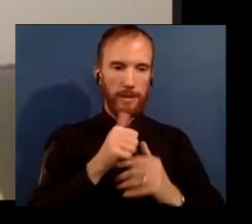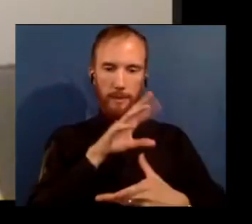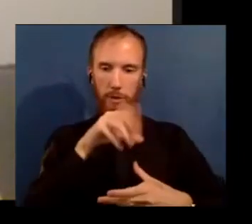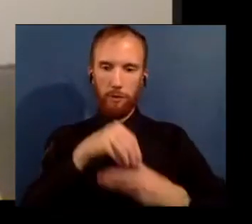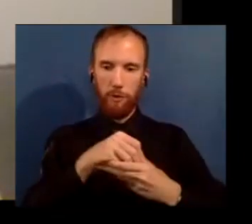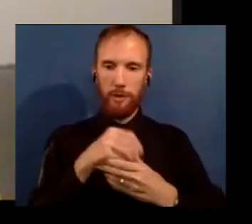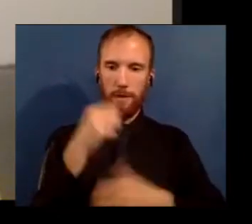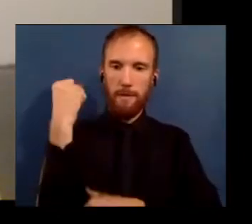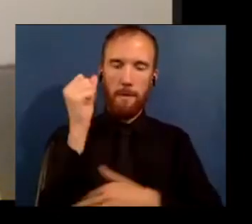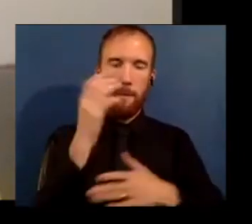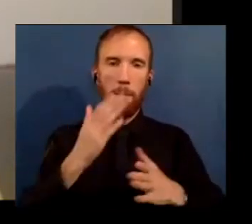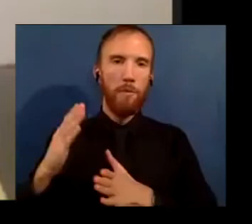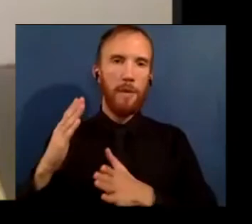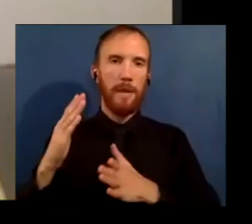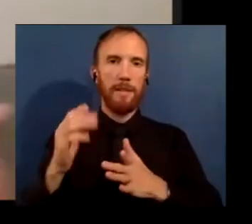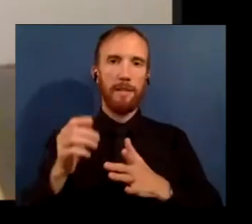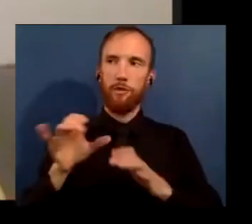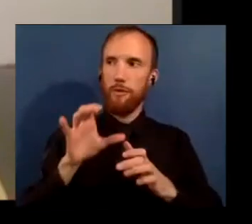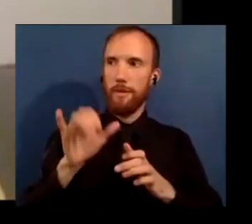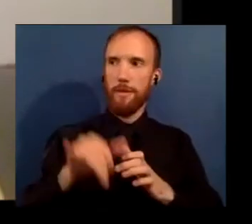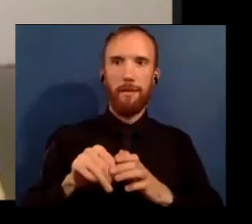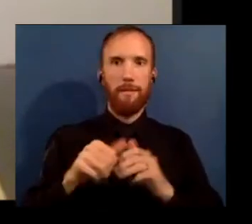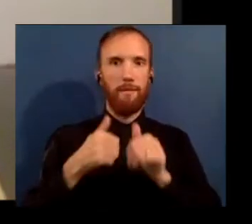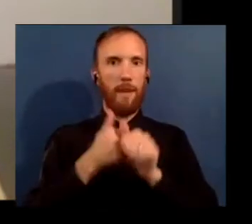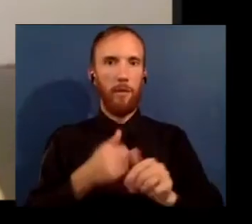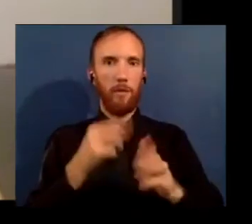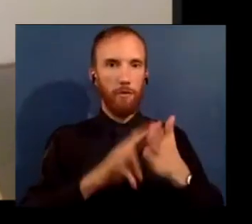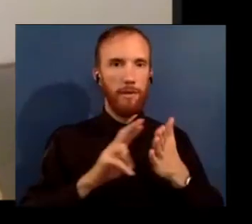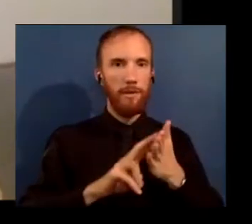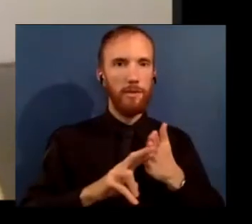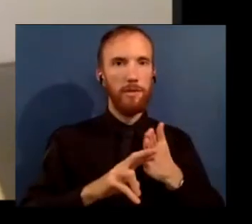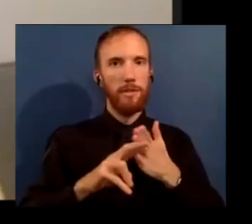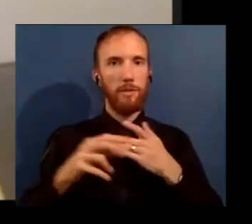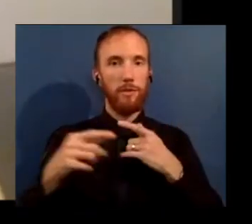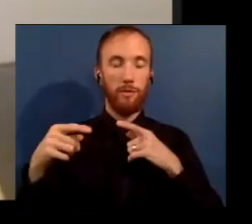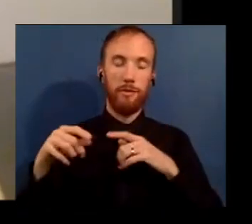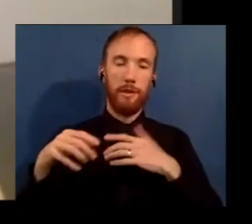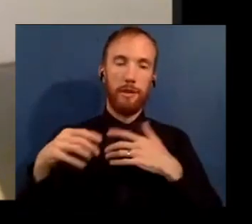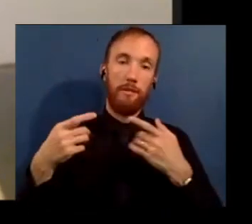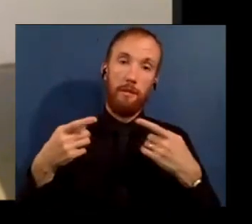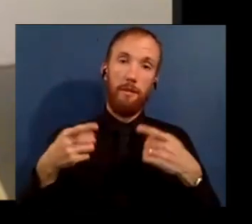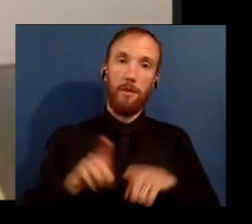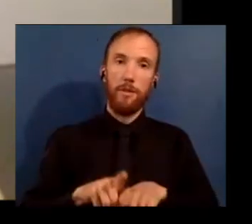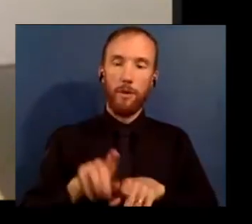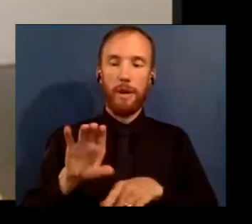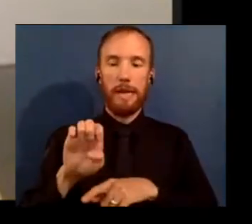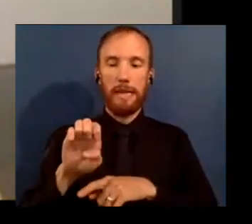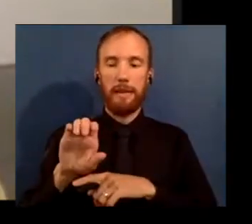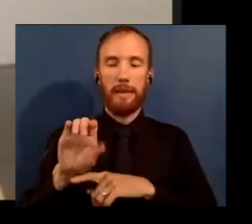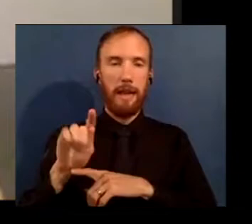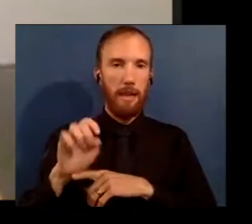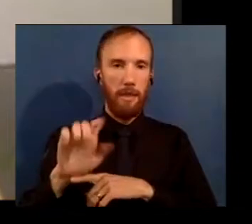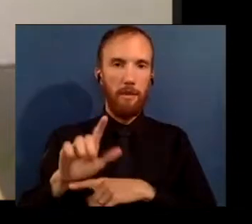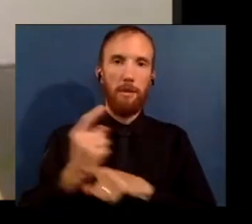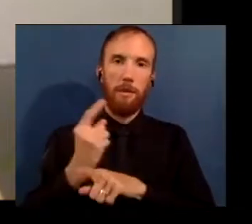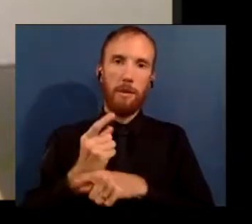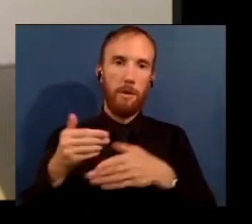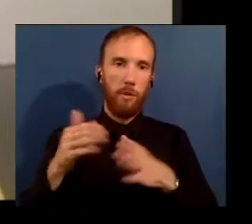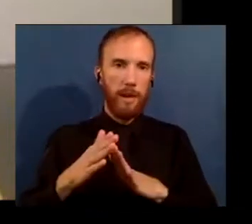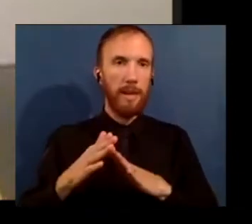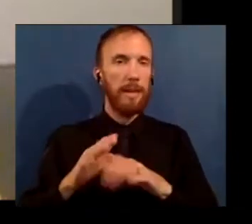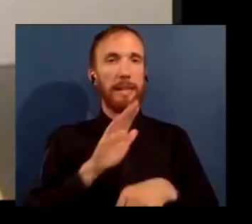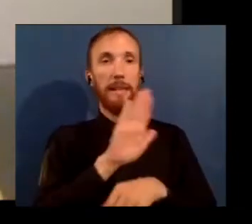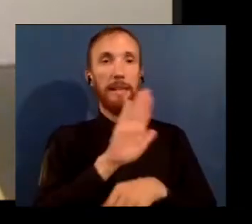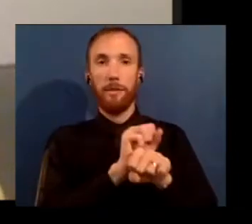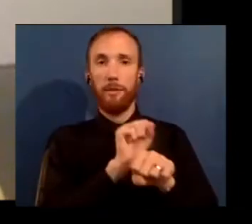ethical ways. Certainly, Dr. Prashad's work has provided inspiration here as well. Not a research agenda, as